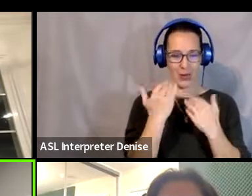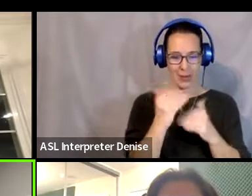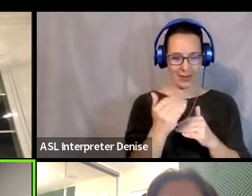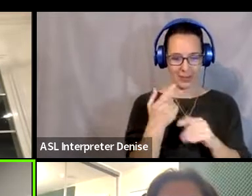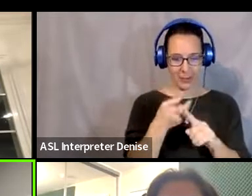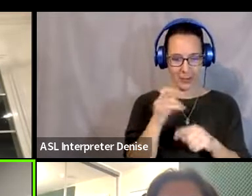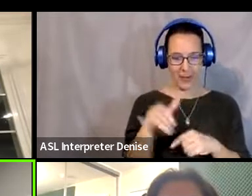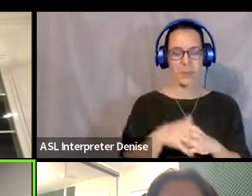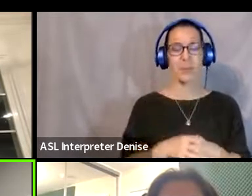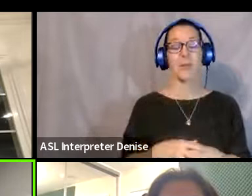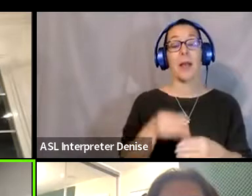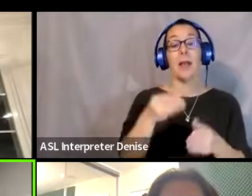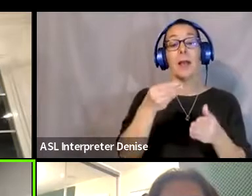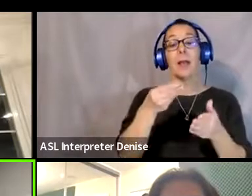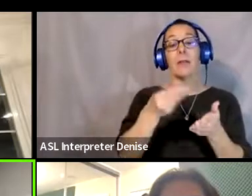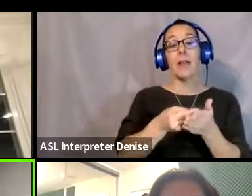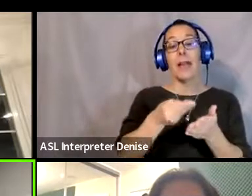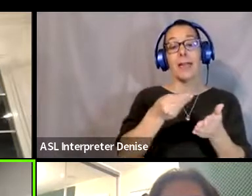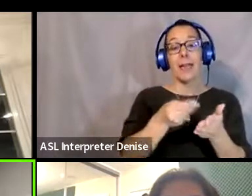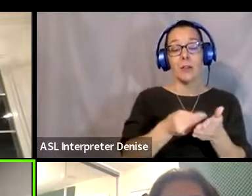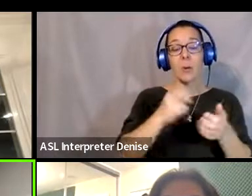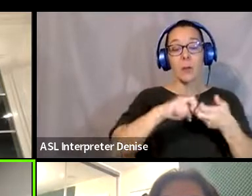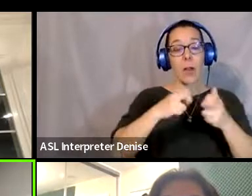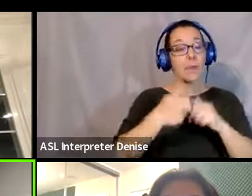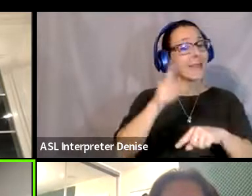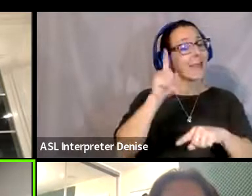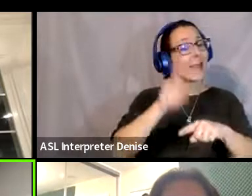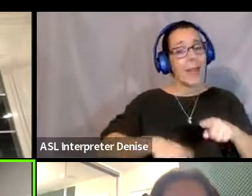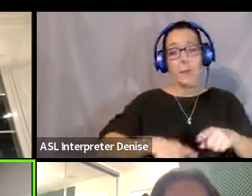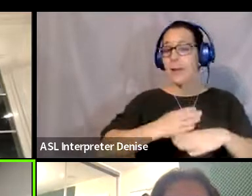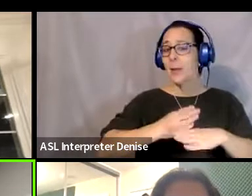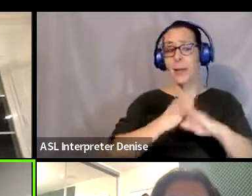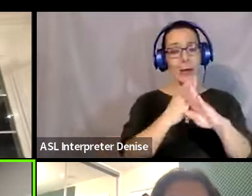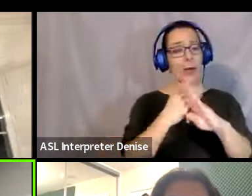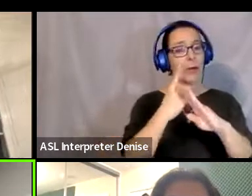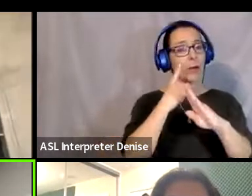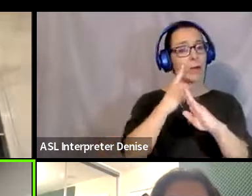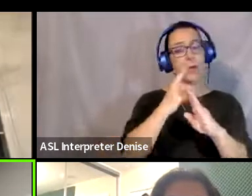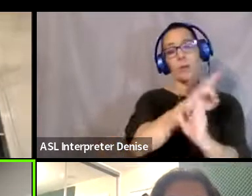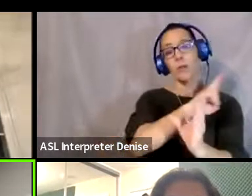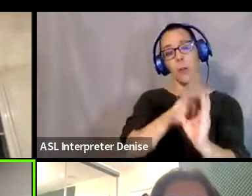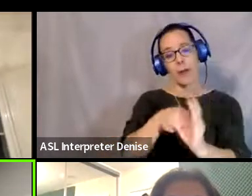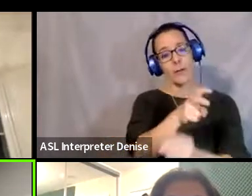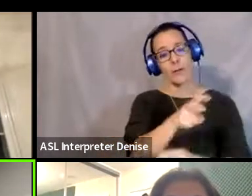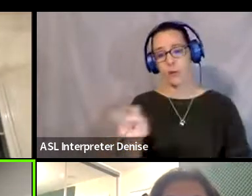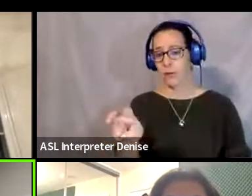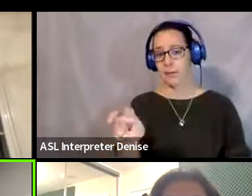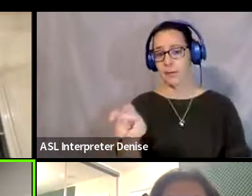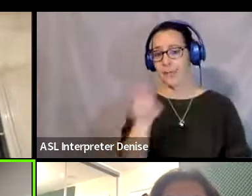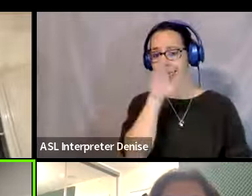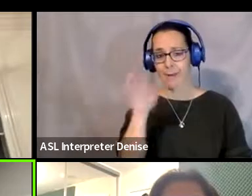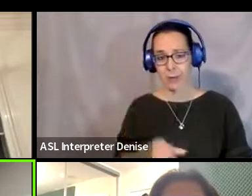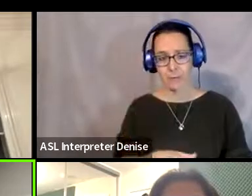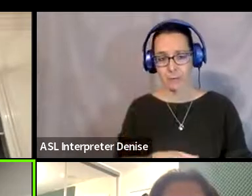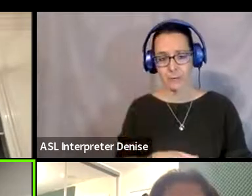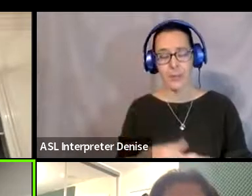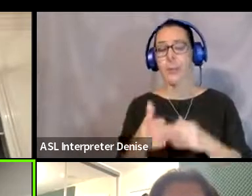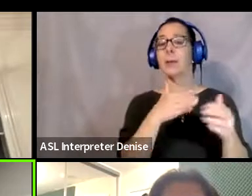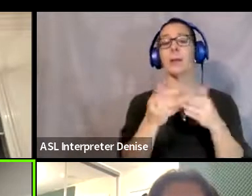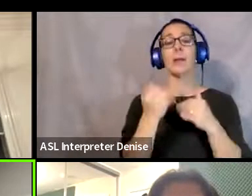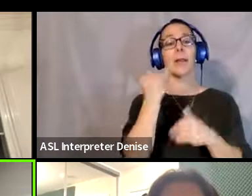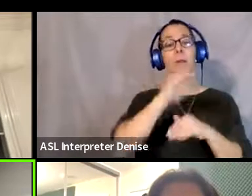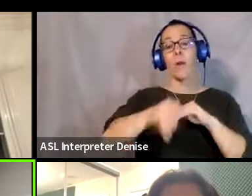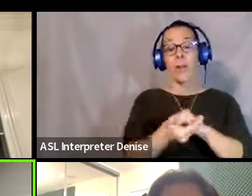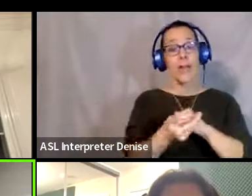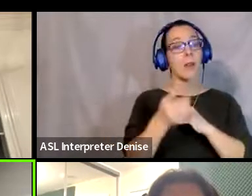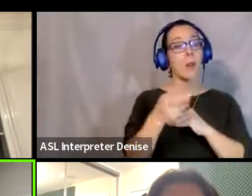Financial considerations can never be a barrier to participating in any field trips, whether they're overnight or otherwise. We're